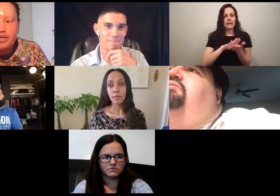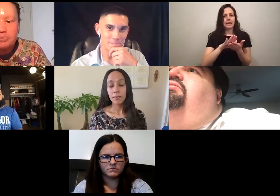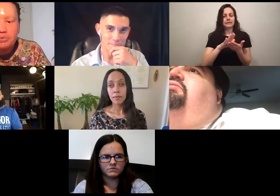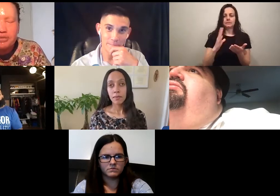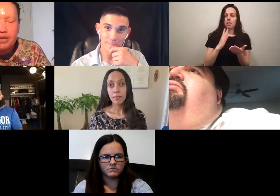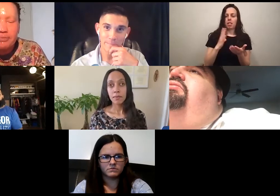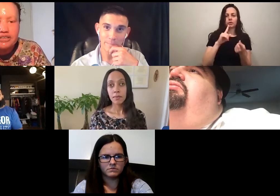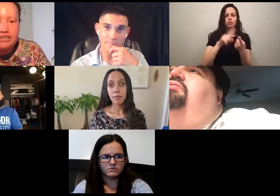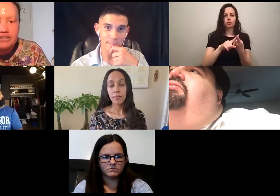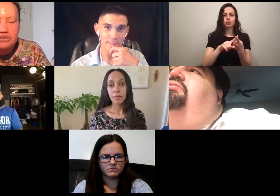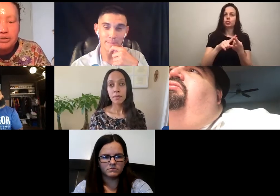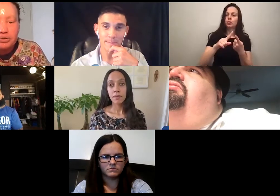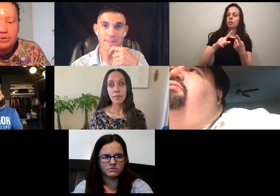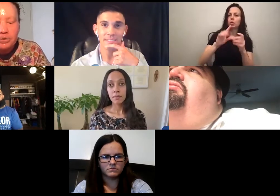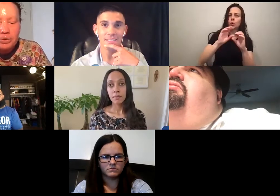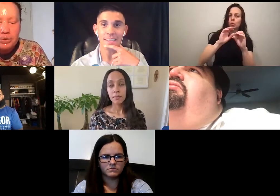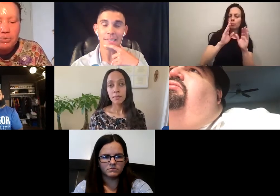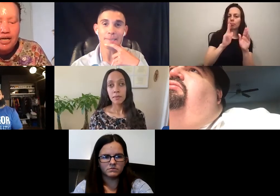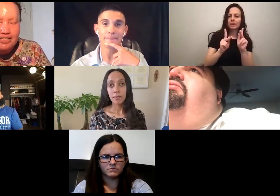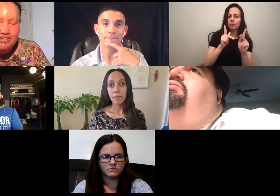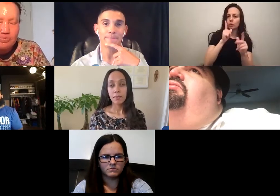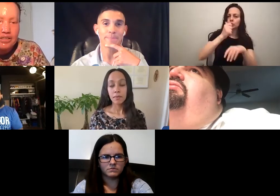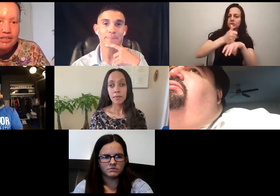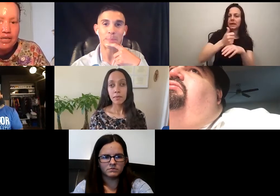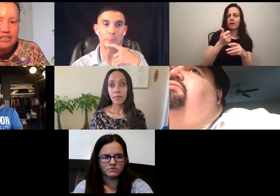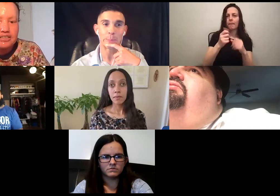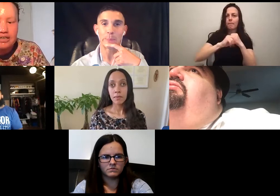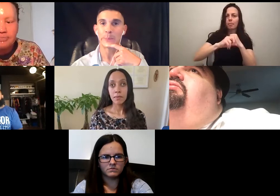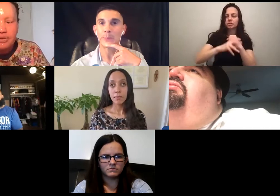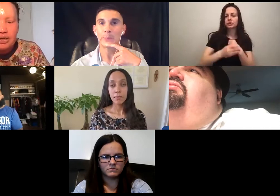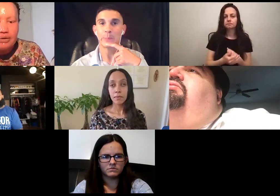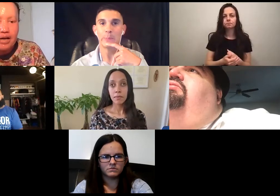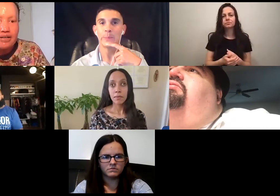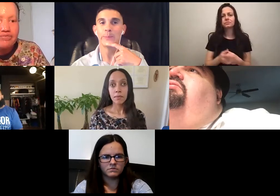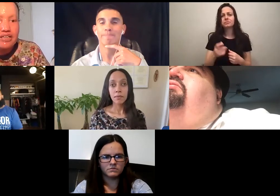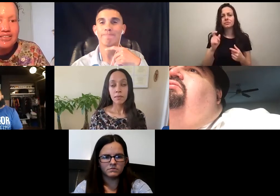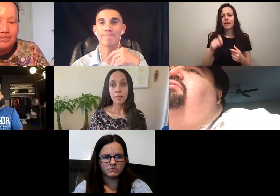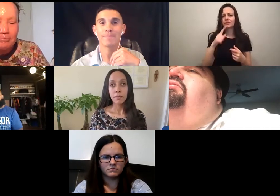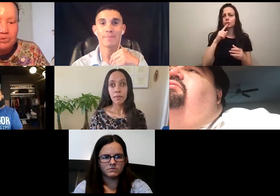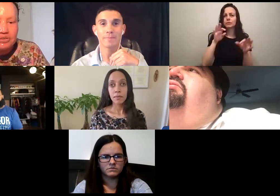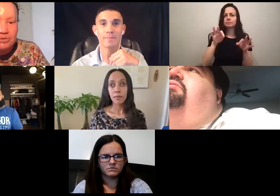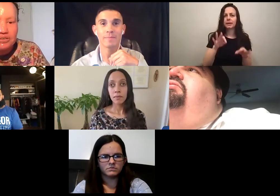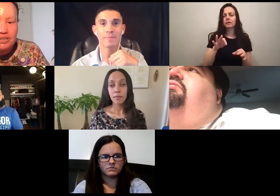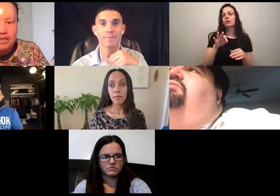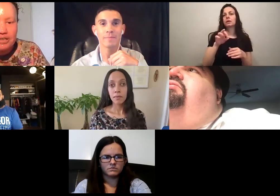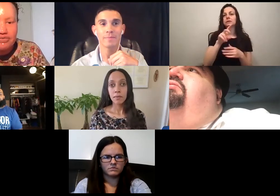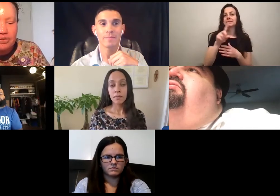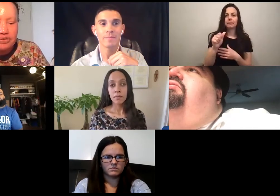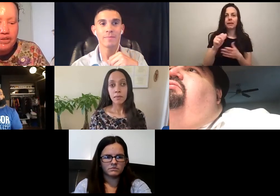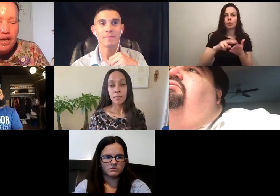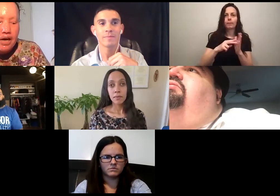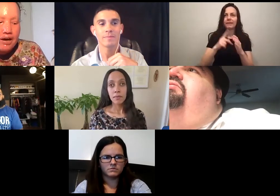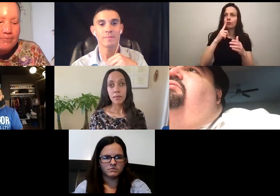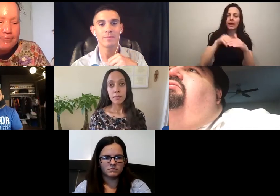few people in the publishing industry knew what accessibility meant around events, around bookstores, around